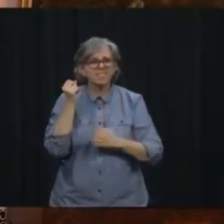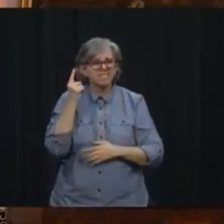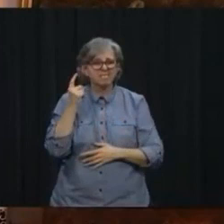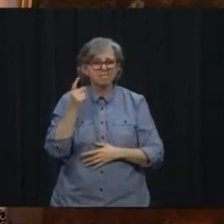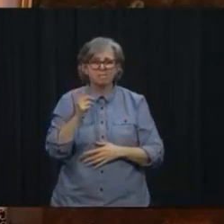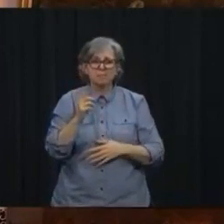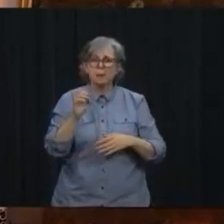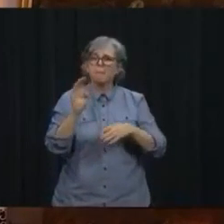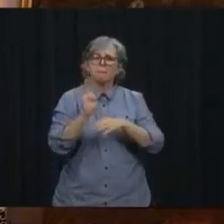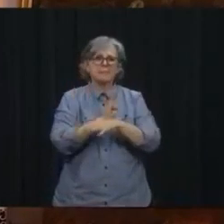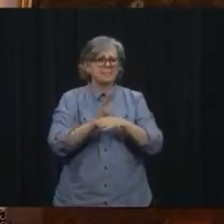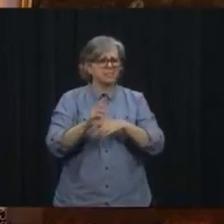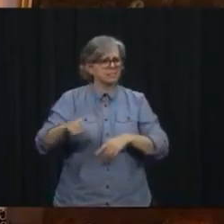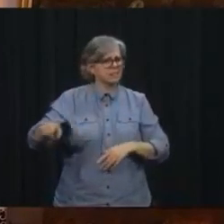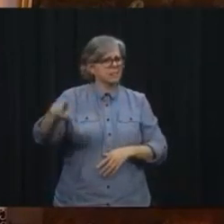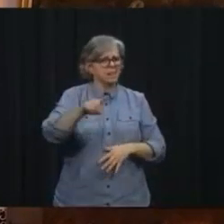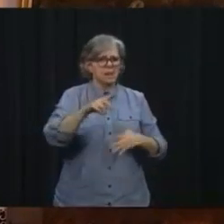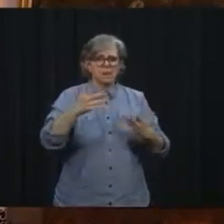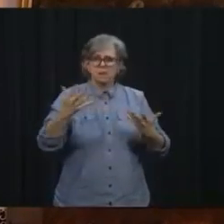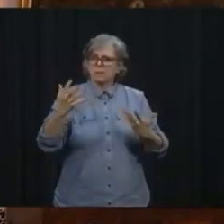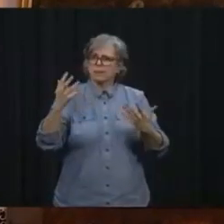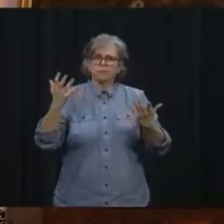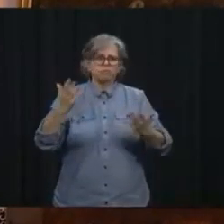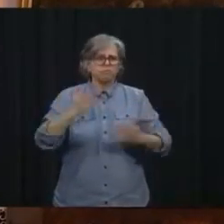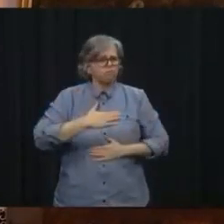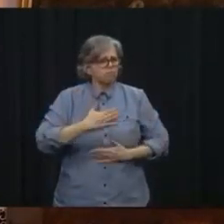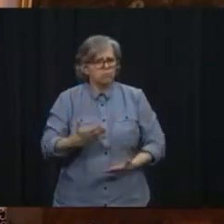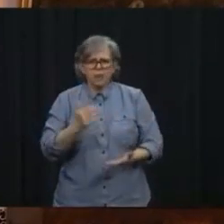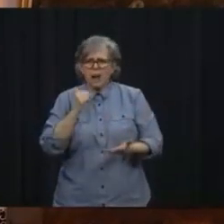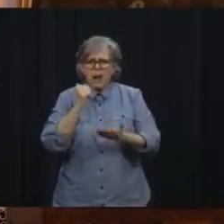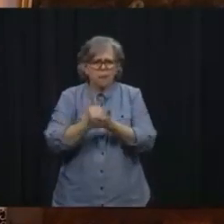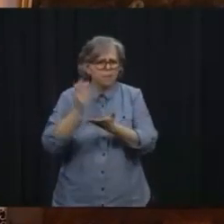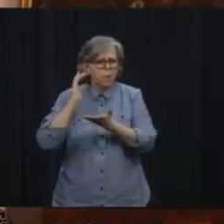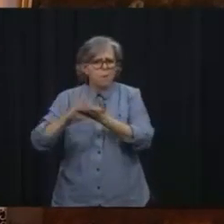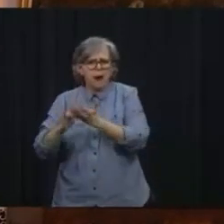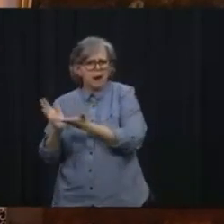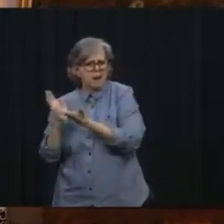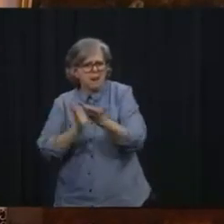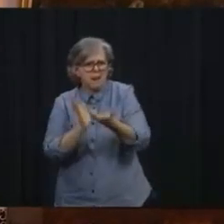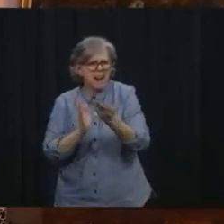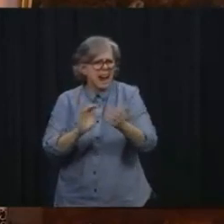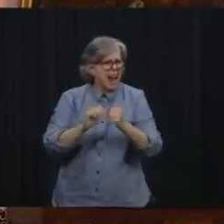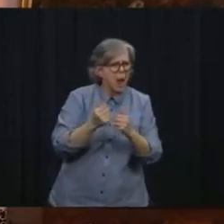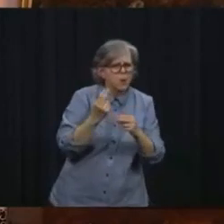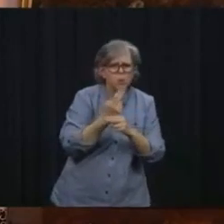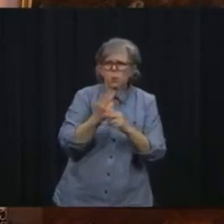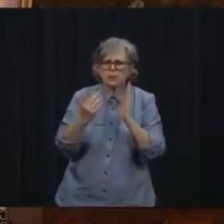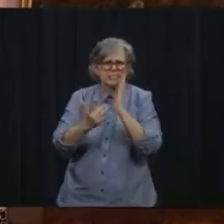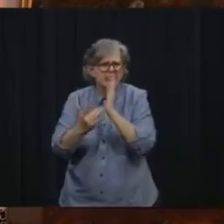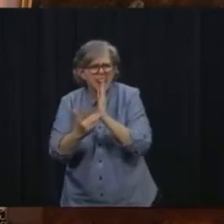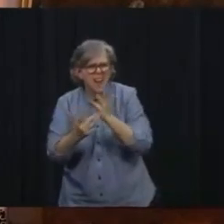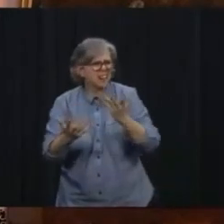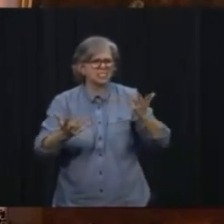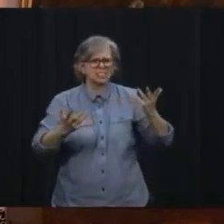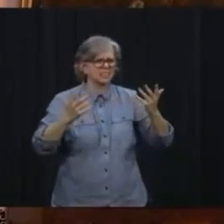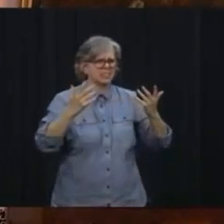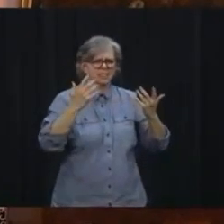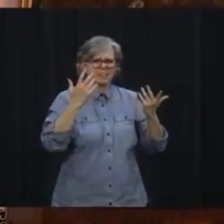do to give them that relief, and there certainly will be more to come as we work through